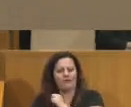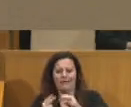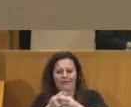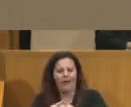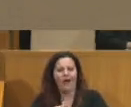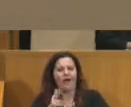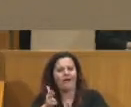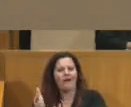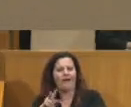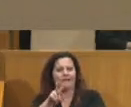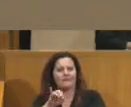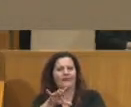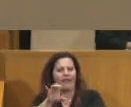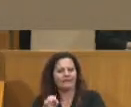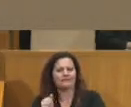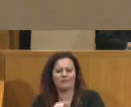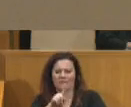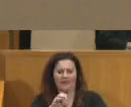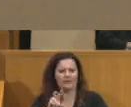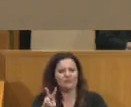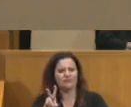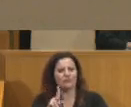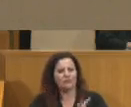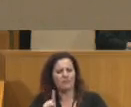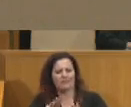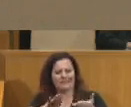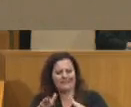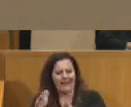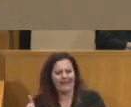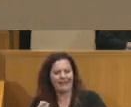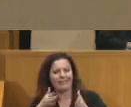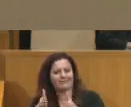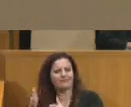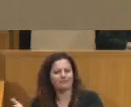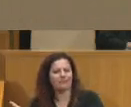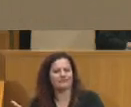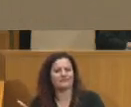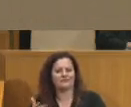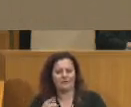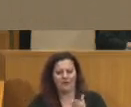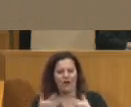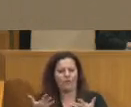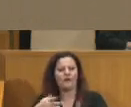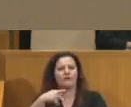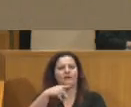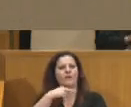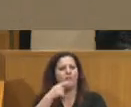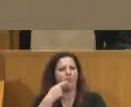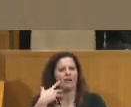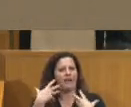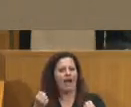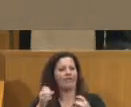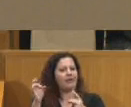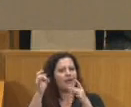community should share our values. Values based on integrity and